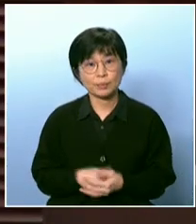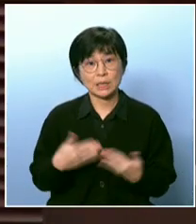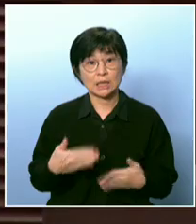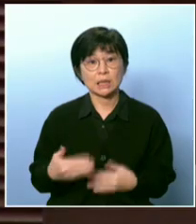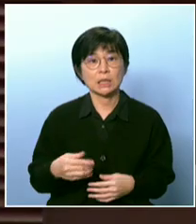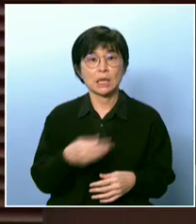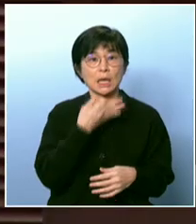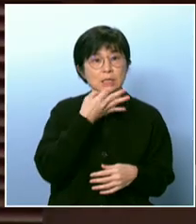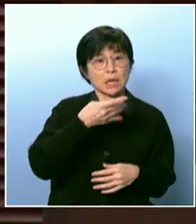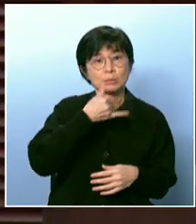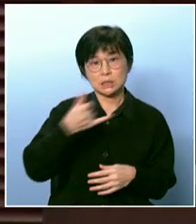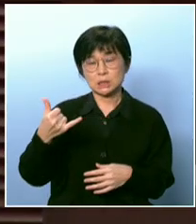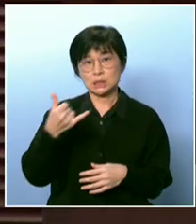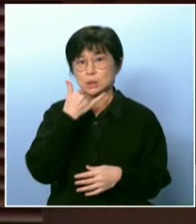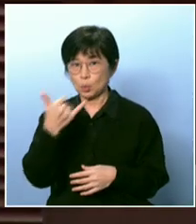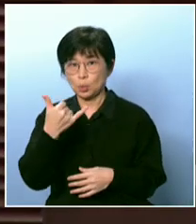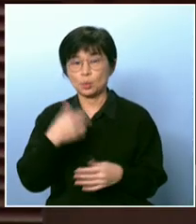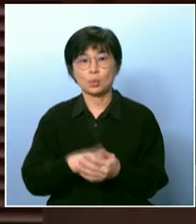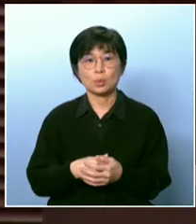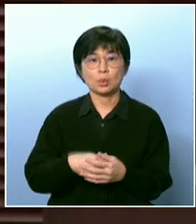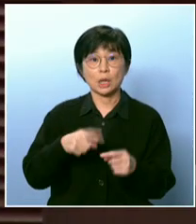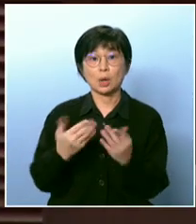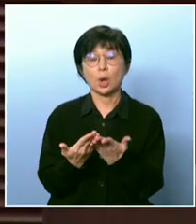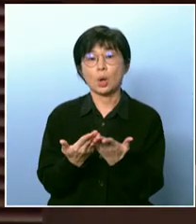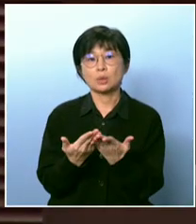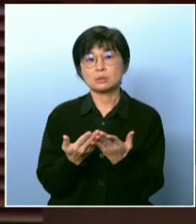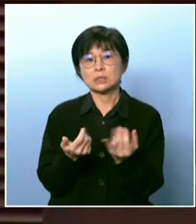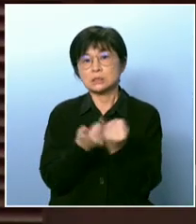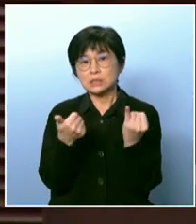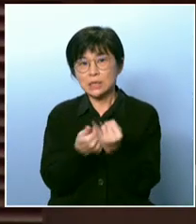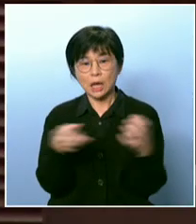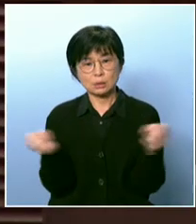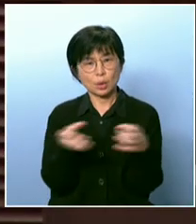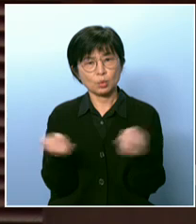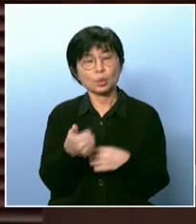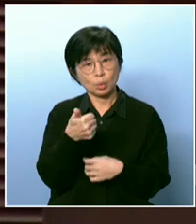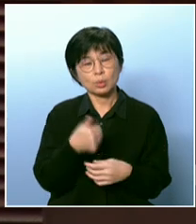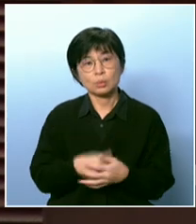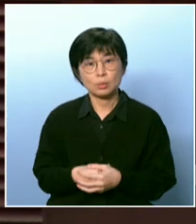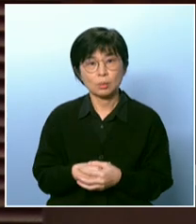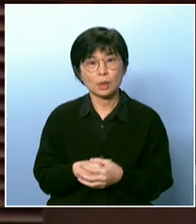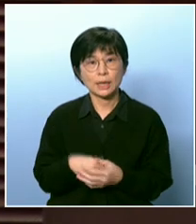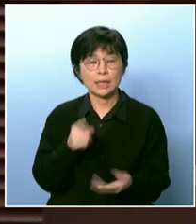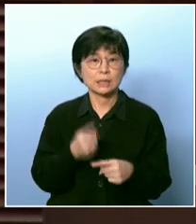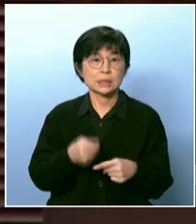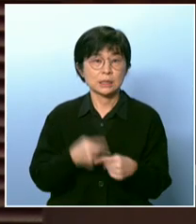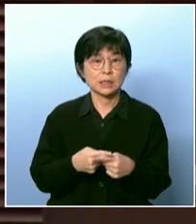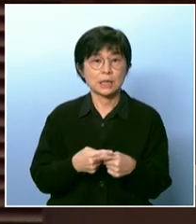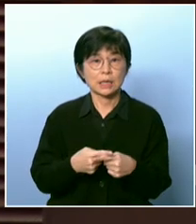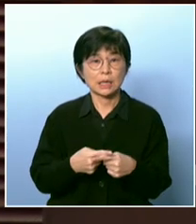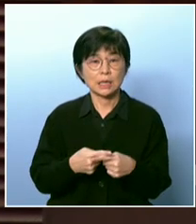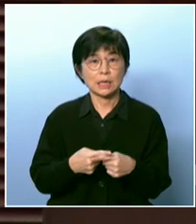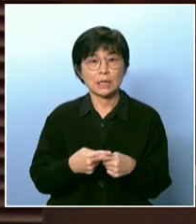support both male and female participants, whereas male mentors can only support male participants. So we need a lot of